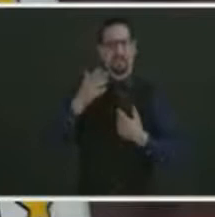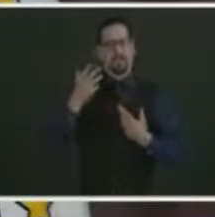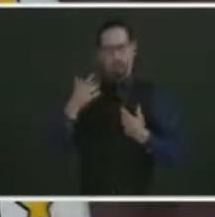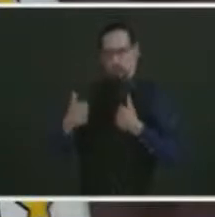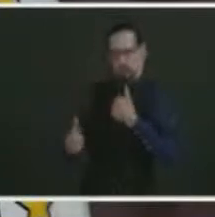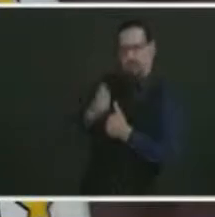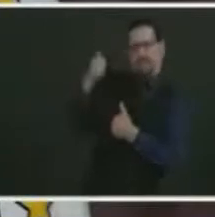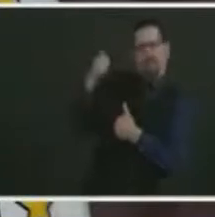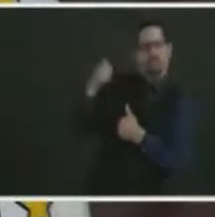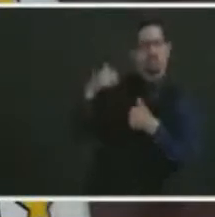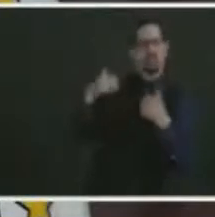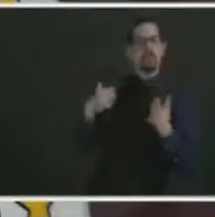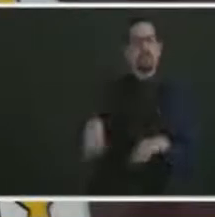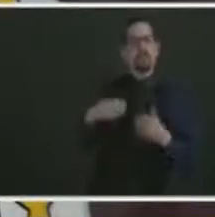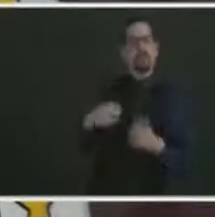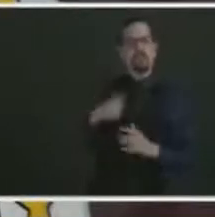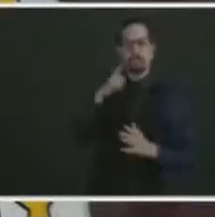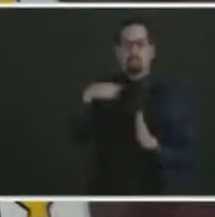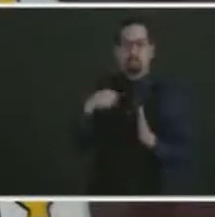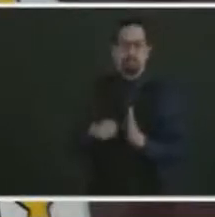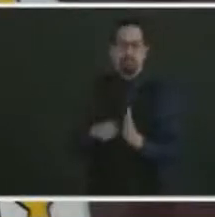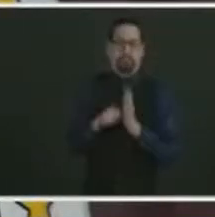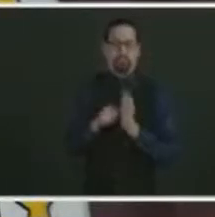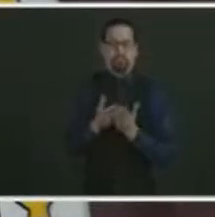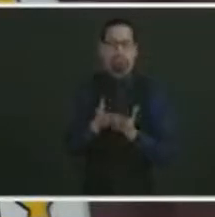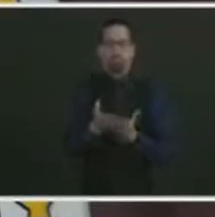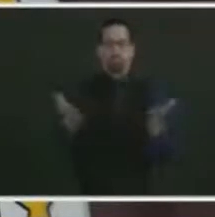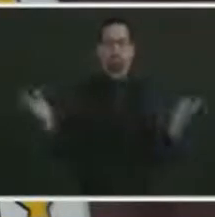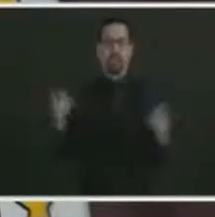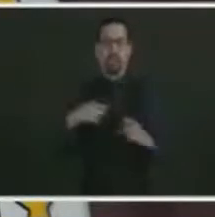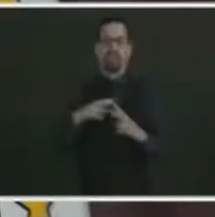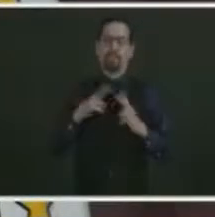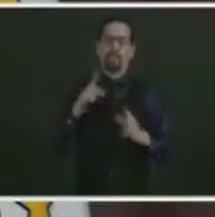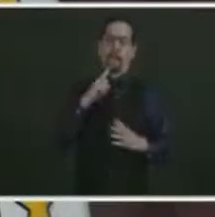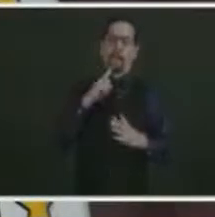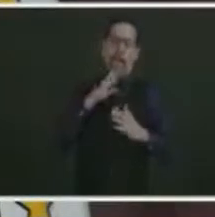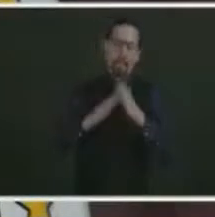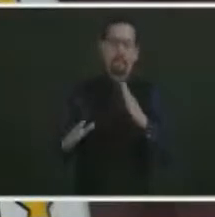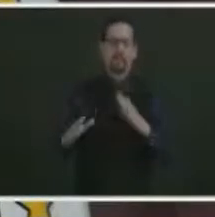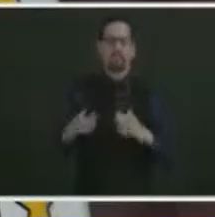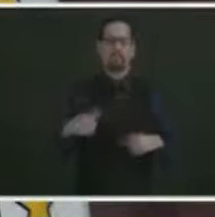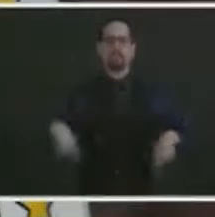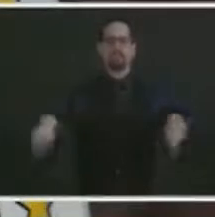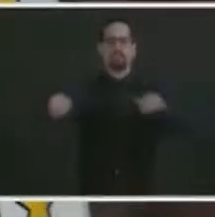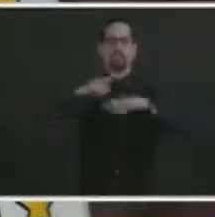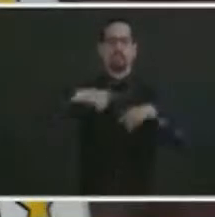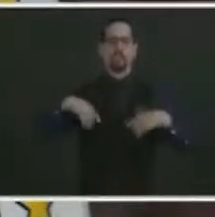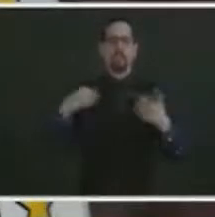been totally inspiring and humbling for me as the leader of these groups.